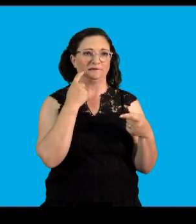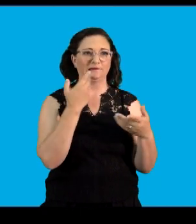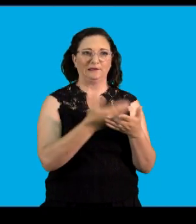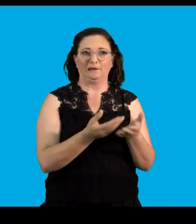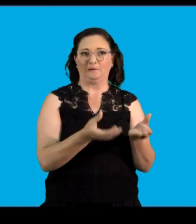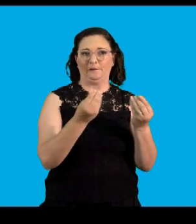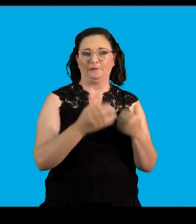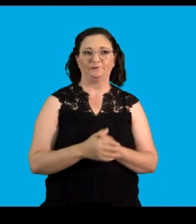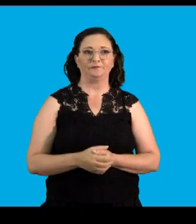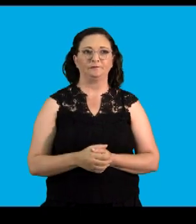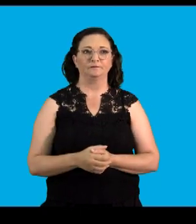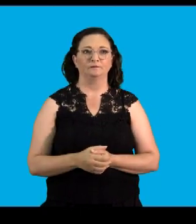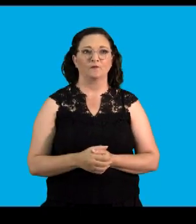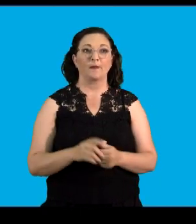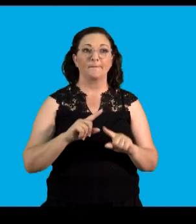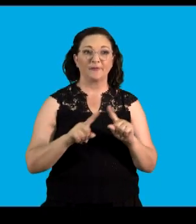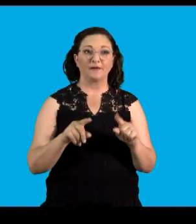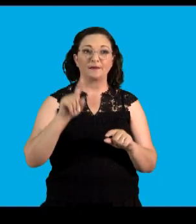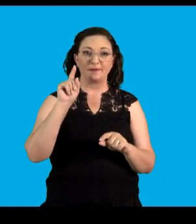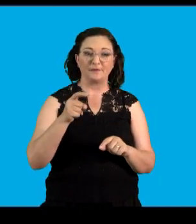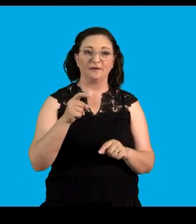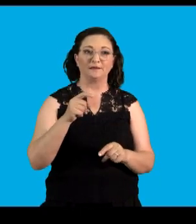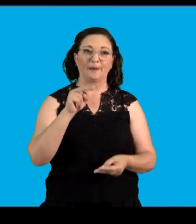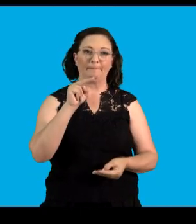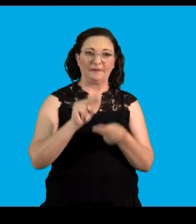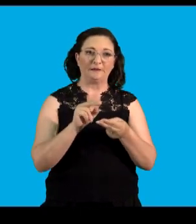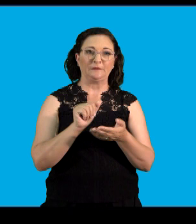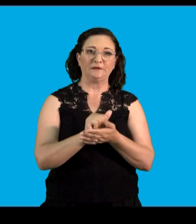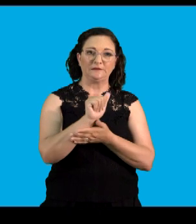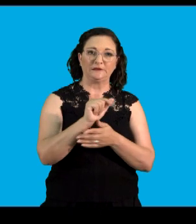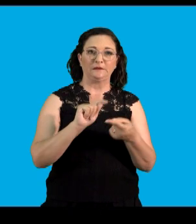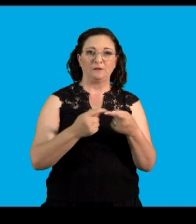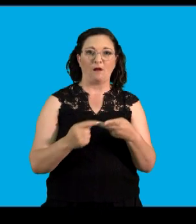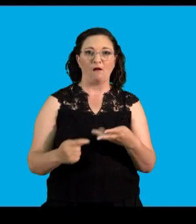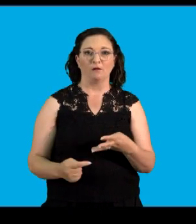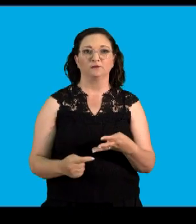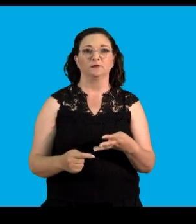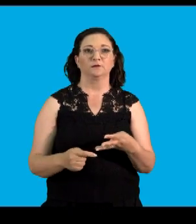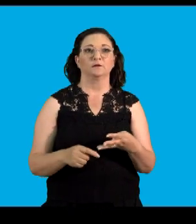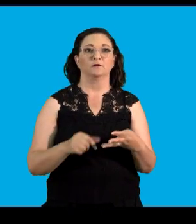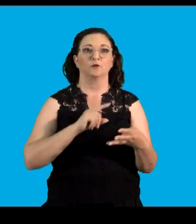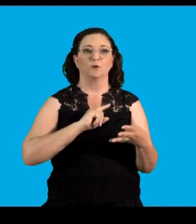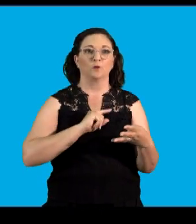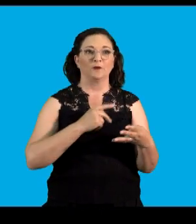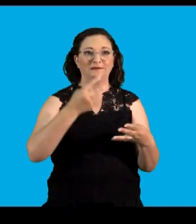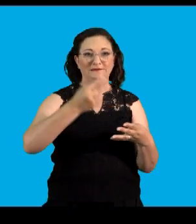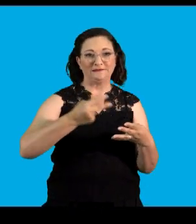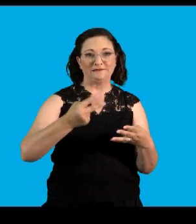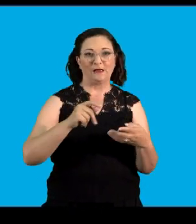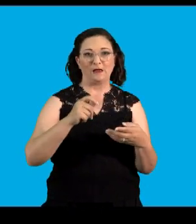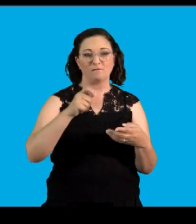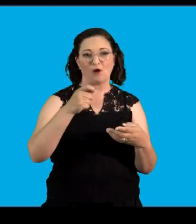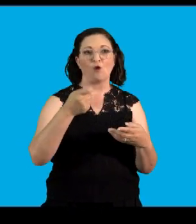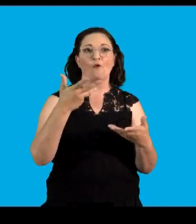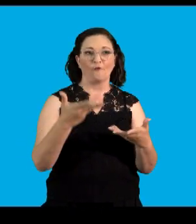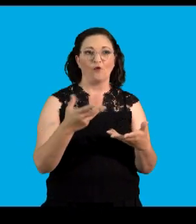question? You need to score a minimum of 16 marks. Why? In order to obtain the 2nd mark for analysis.